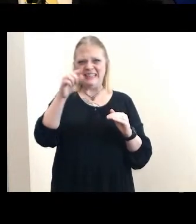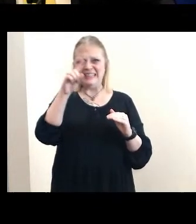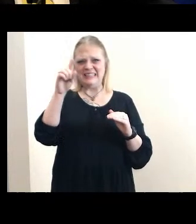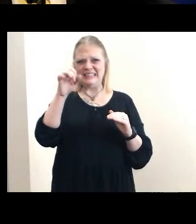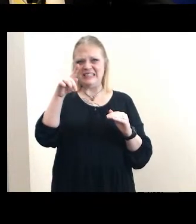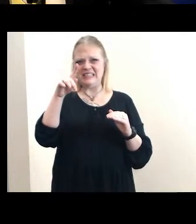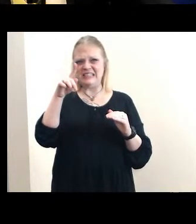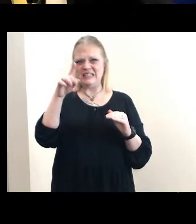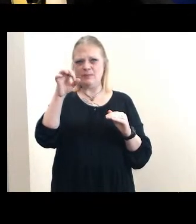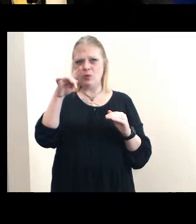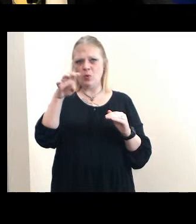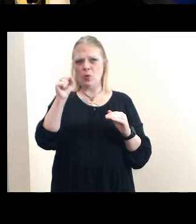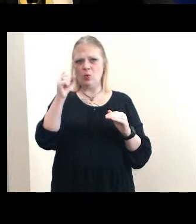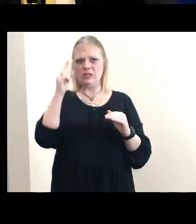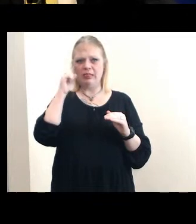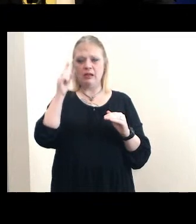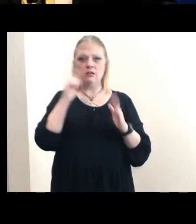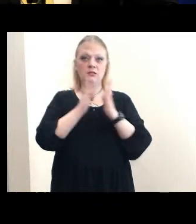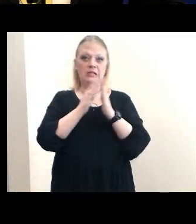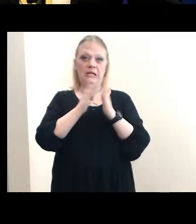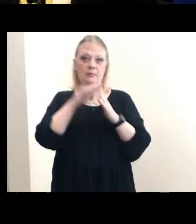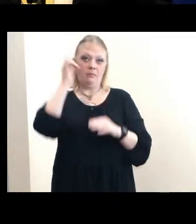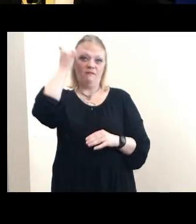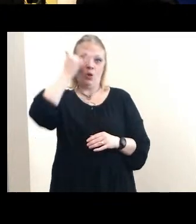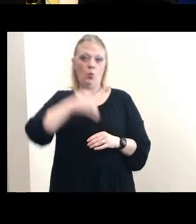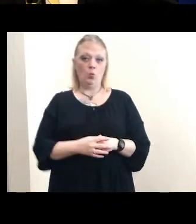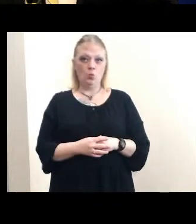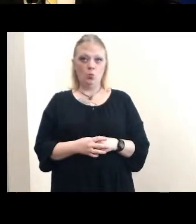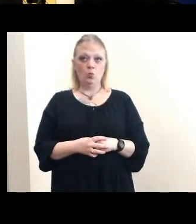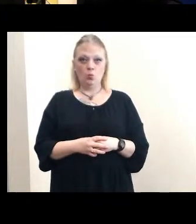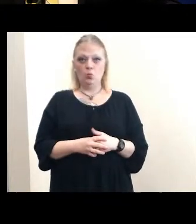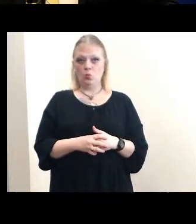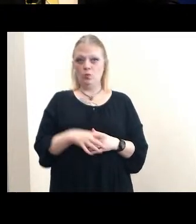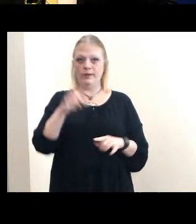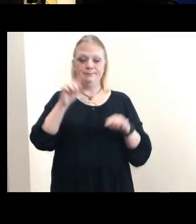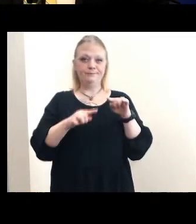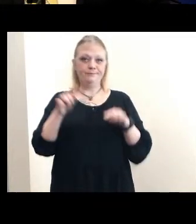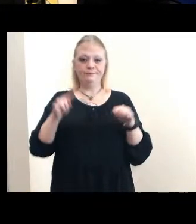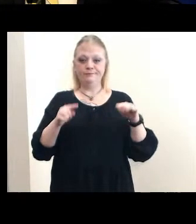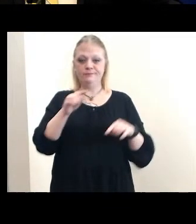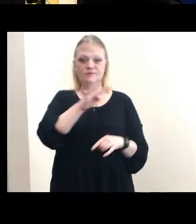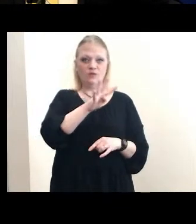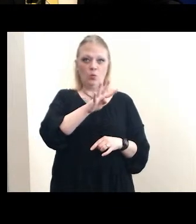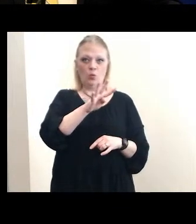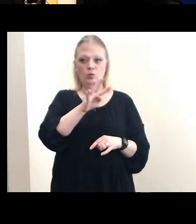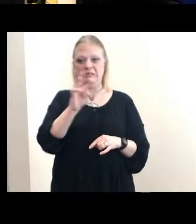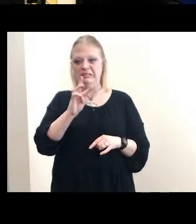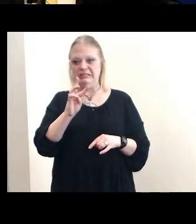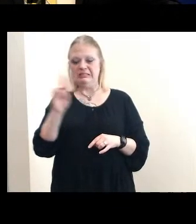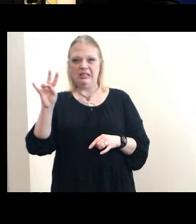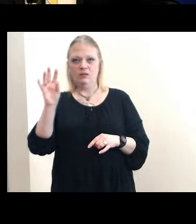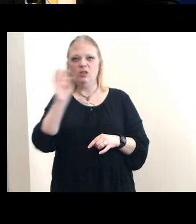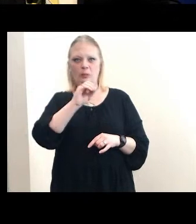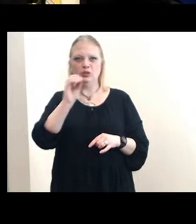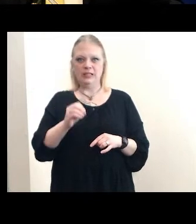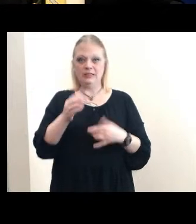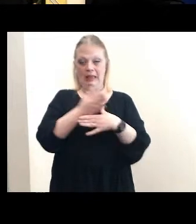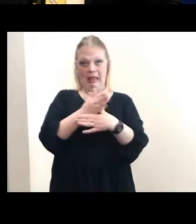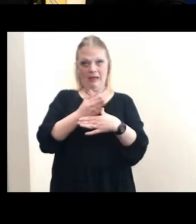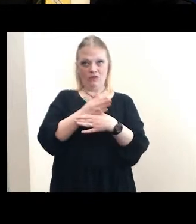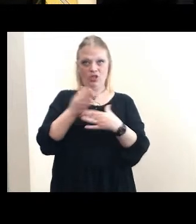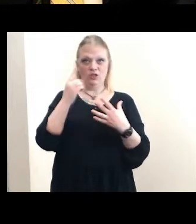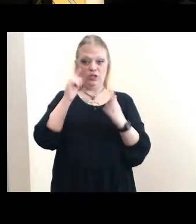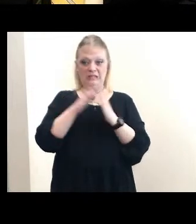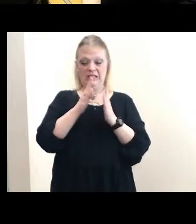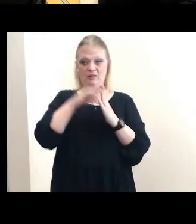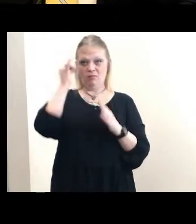think, is the city of Buffalo zip codes, in which they vary from 4 to 6 to 7. The average in the city of Buffalo for most